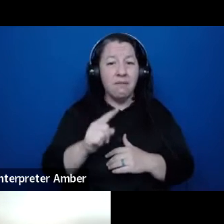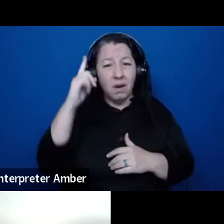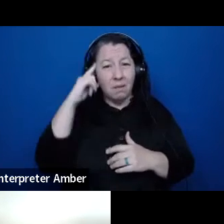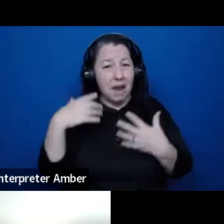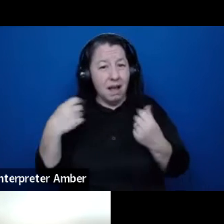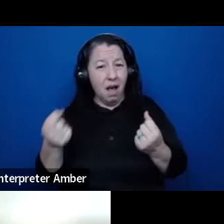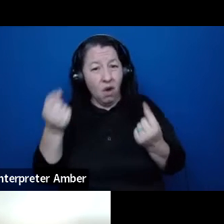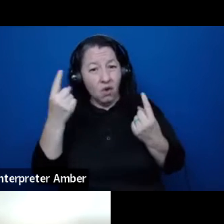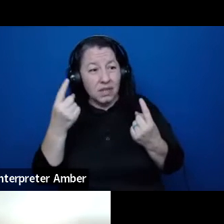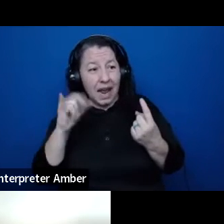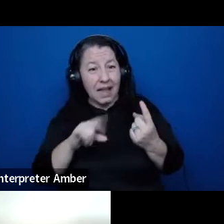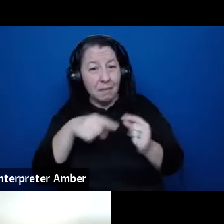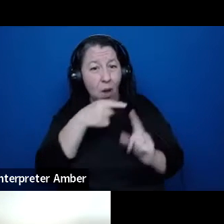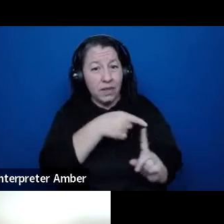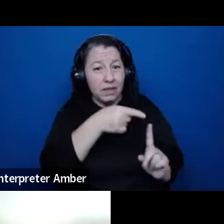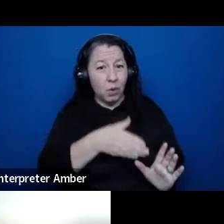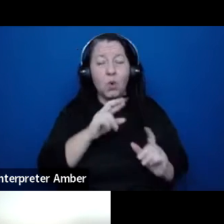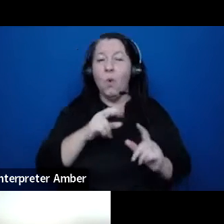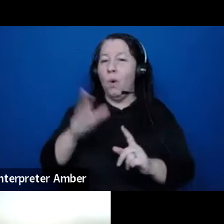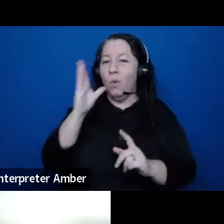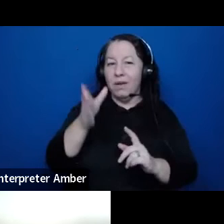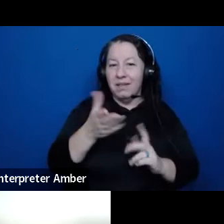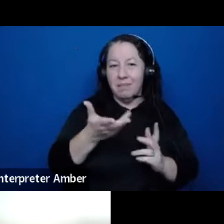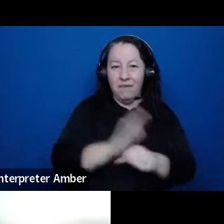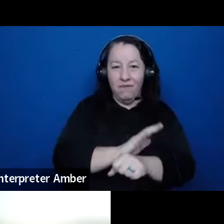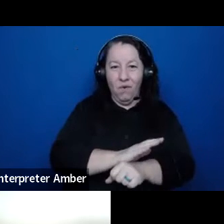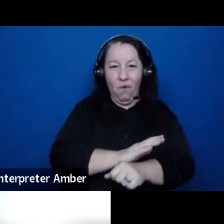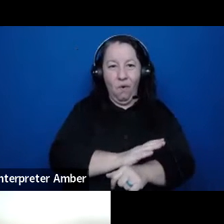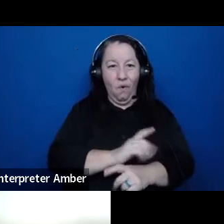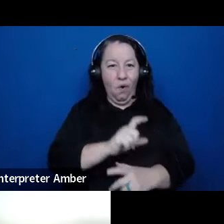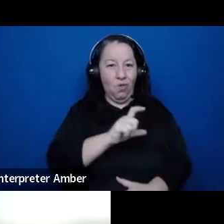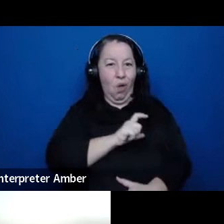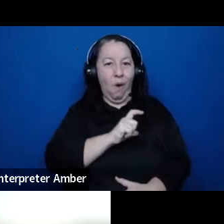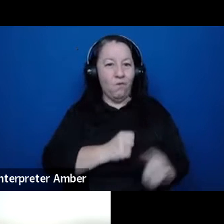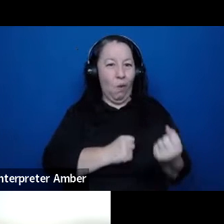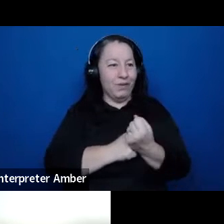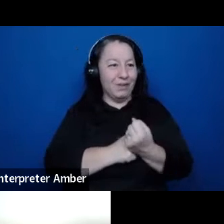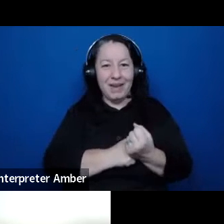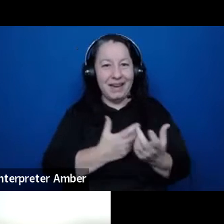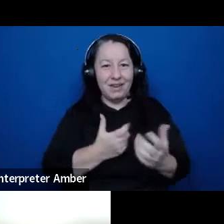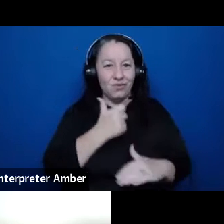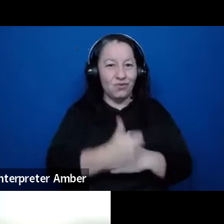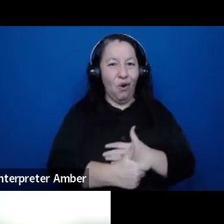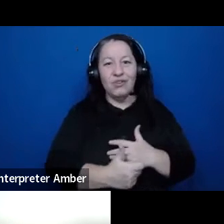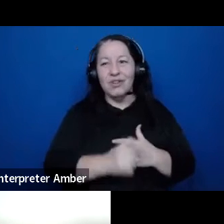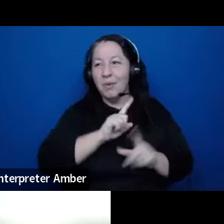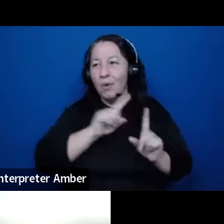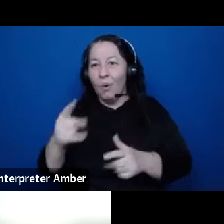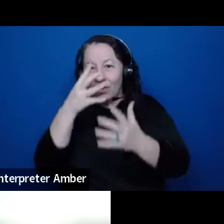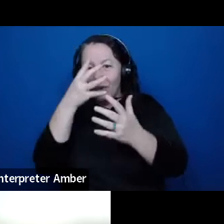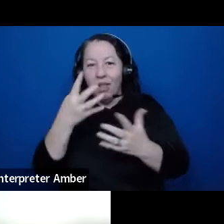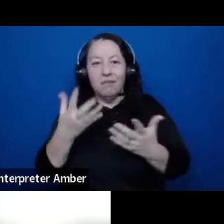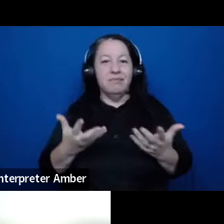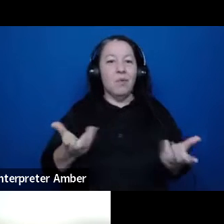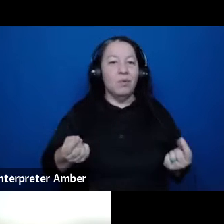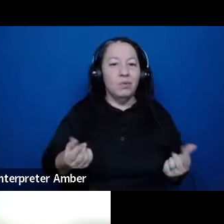they were to move into the community, they're not ready, something like that's going to happen, and then it just goes downhill from there.